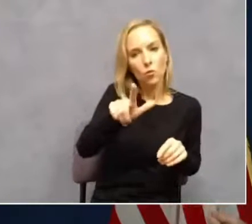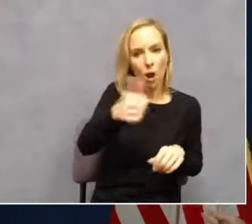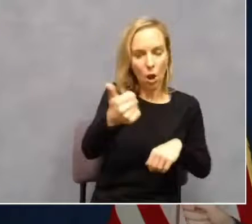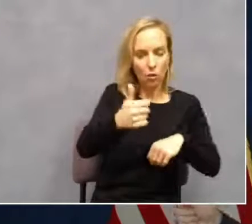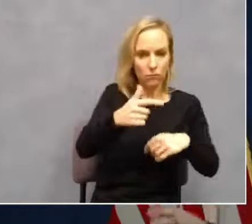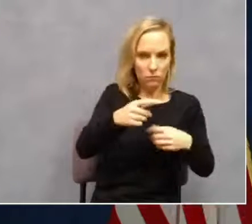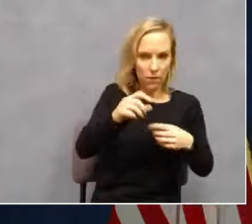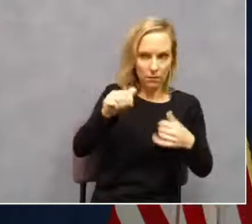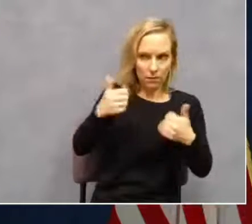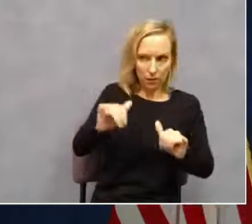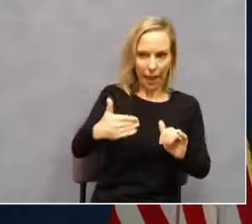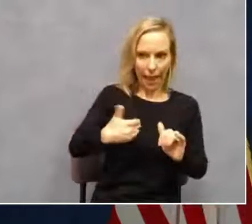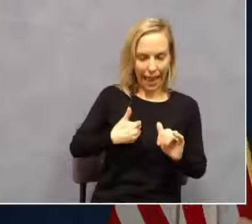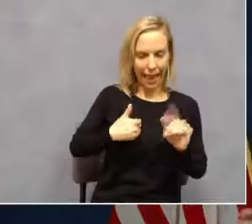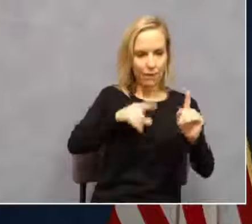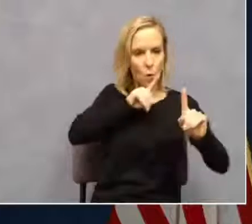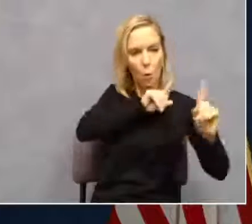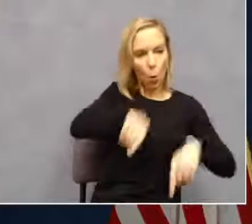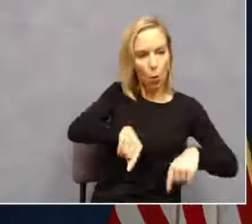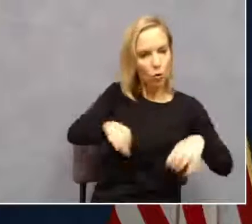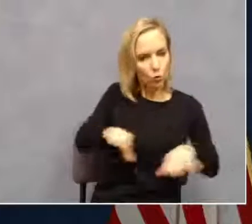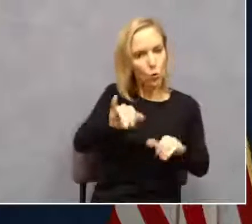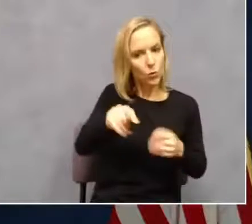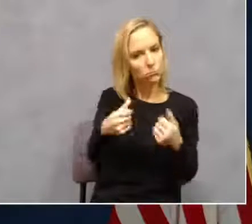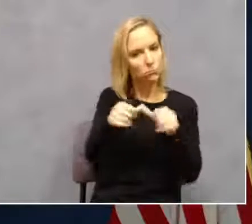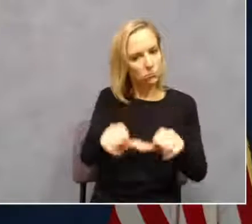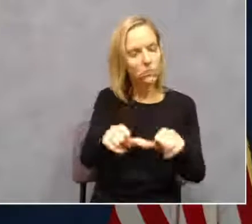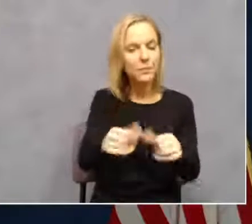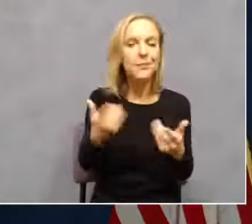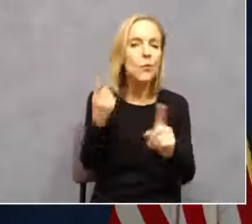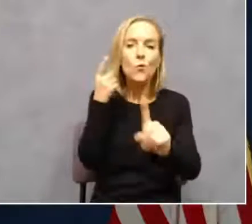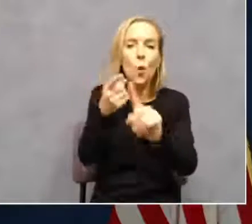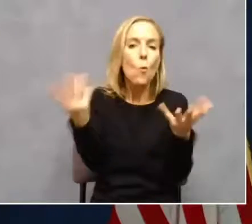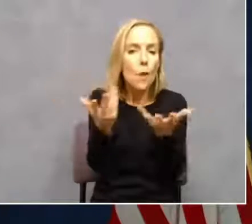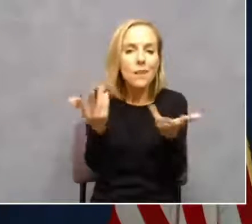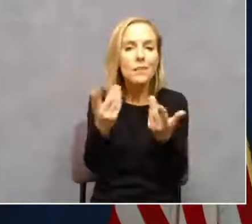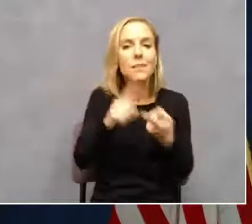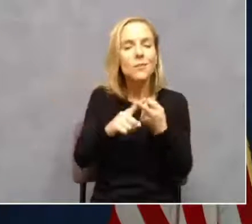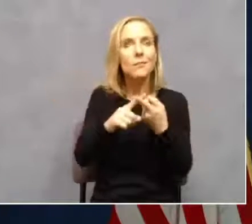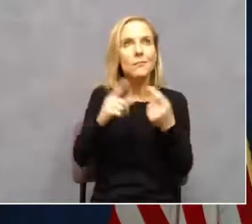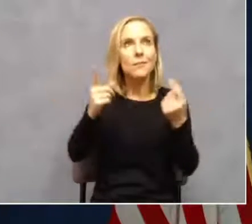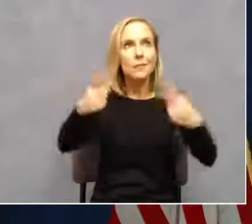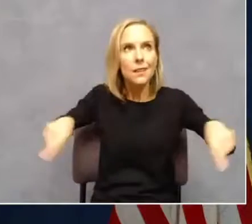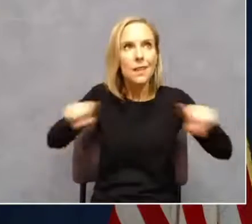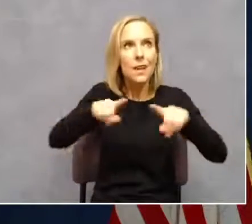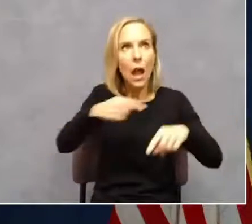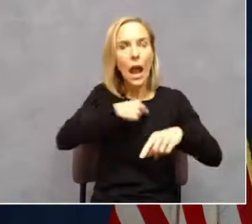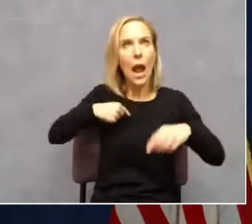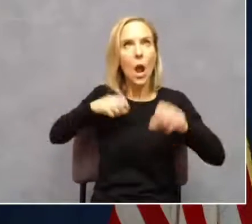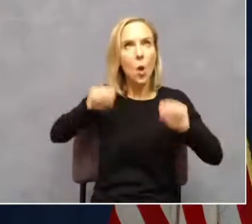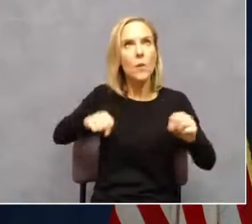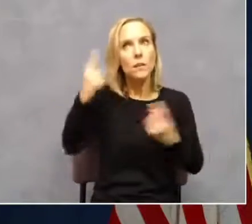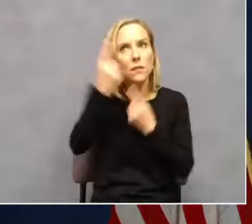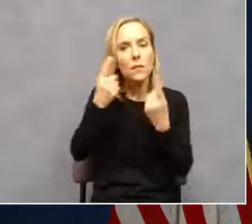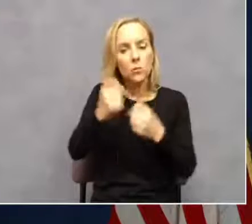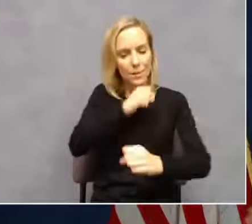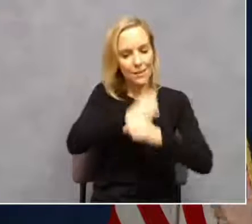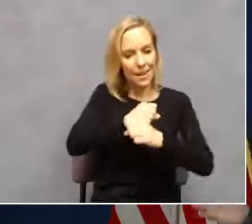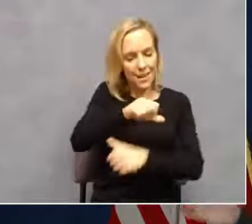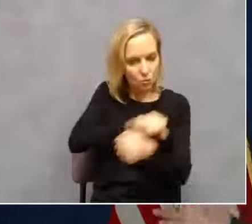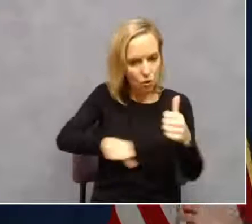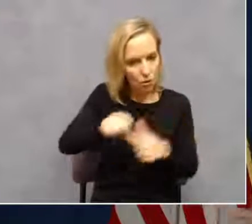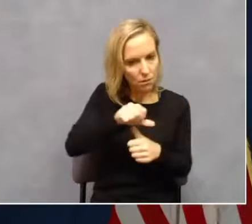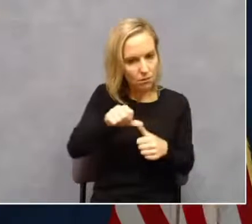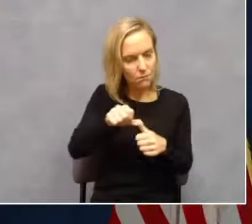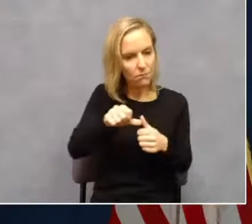do it. But this is the goal. It's getting everybody thinking about how we can protect one another, including those